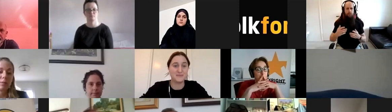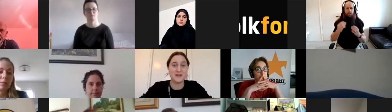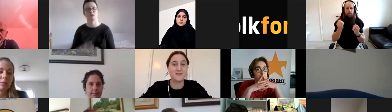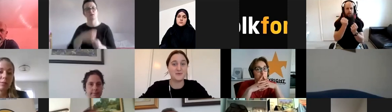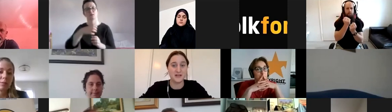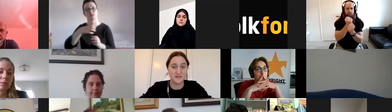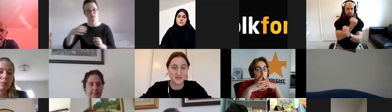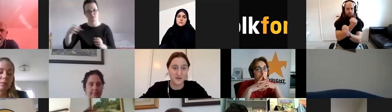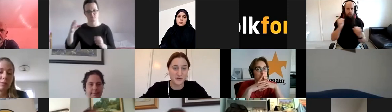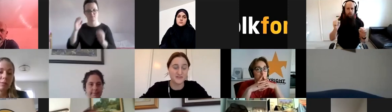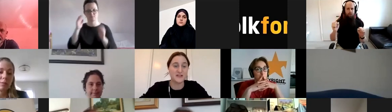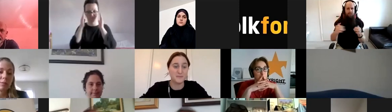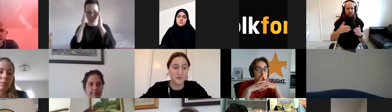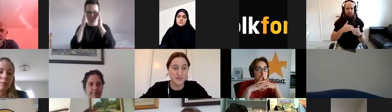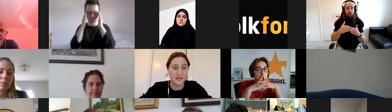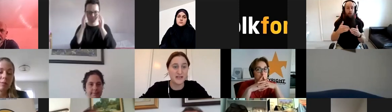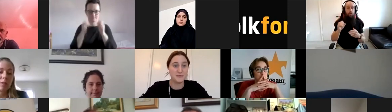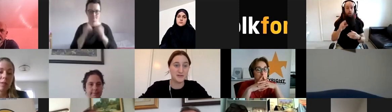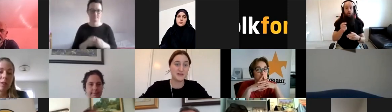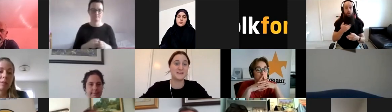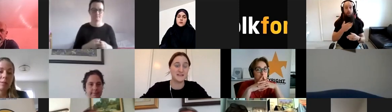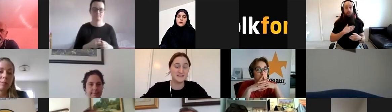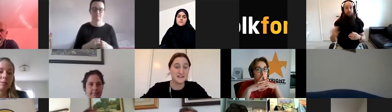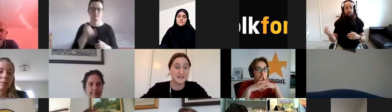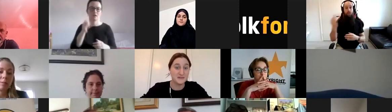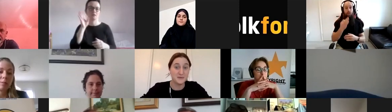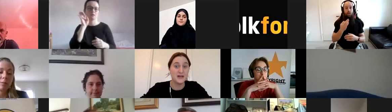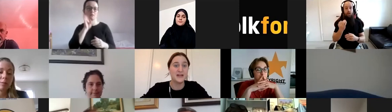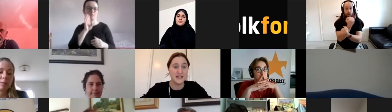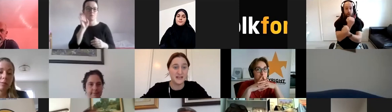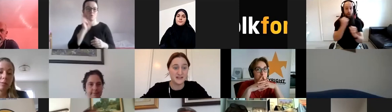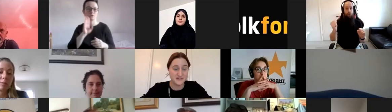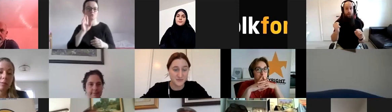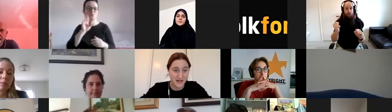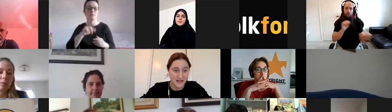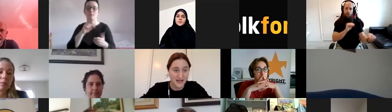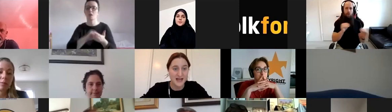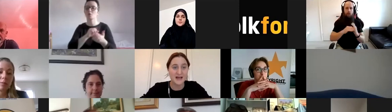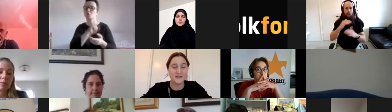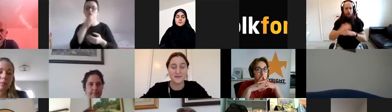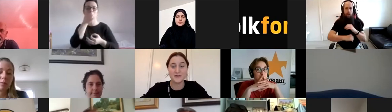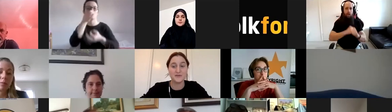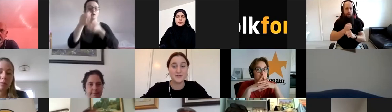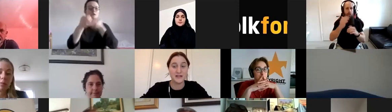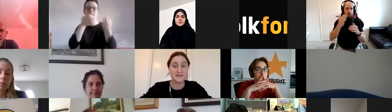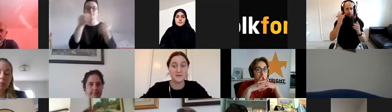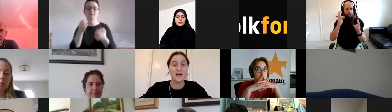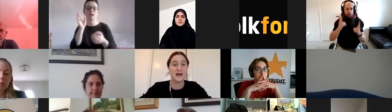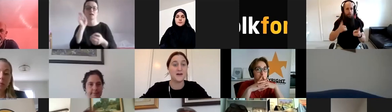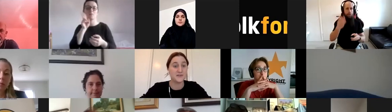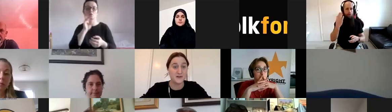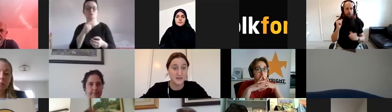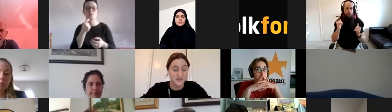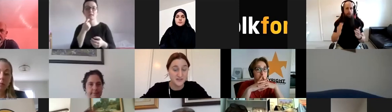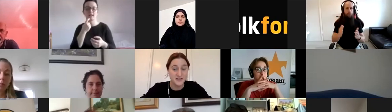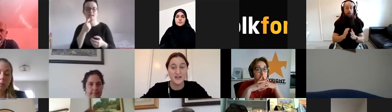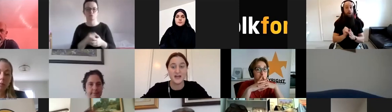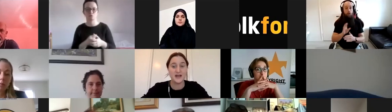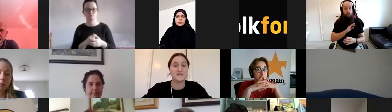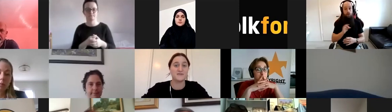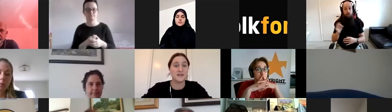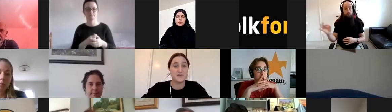anyone else would like to ask a question in Bosnian, it can be translated into English as well. So if you'd like to ask a